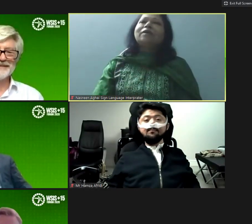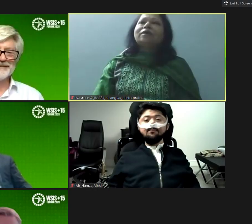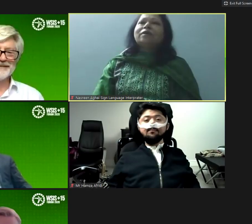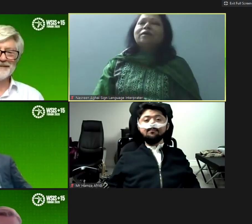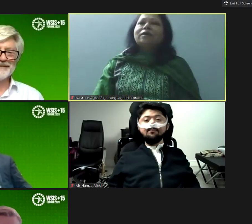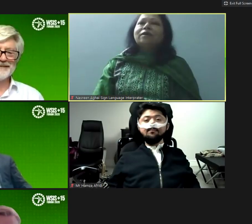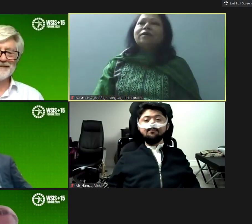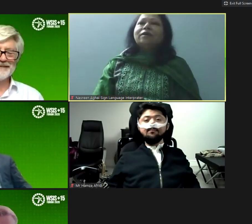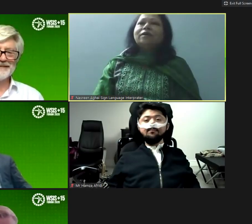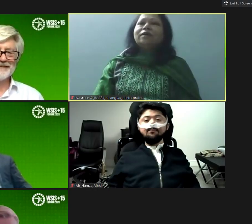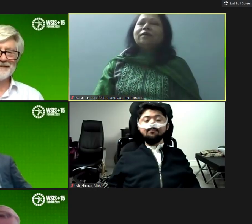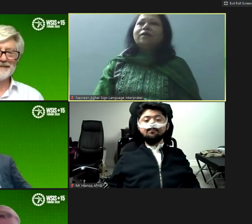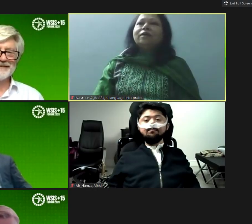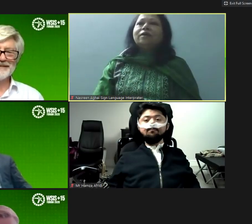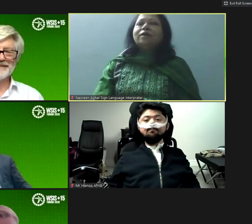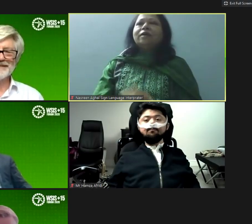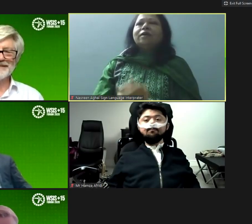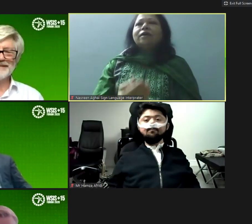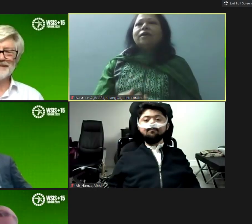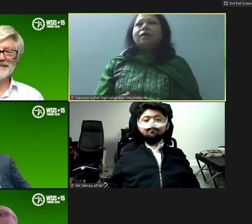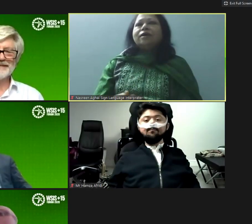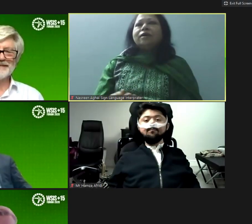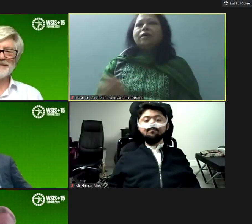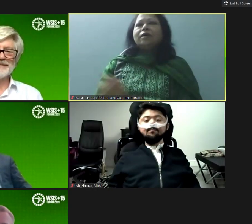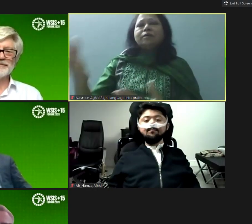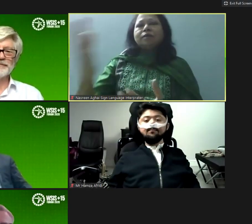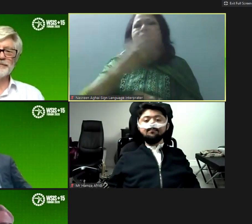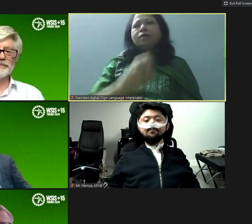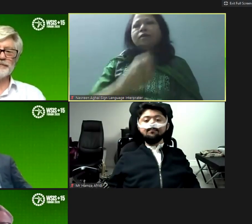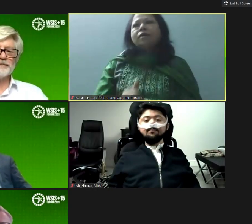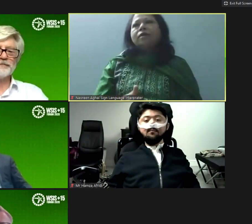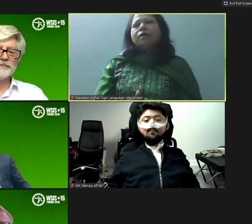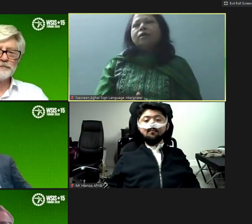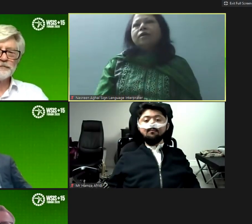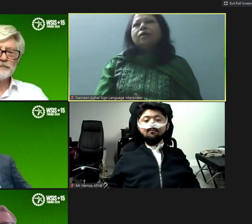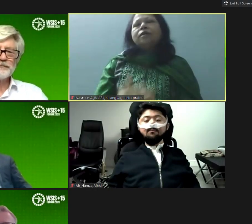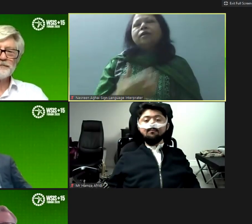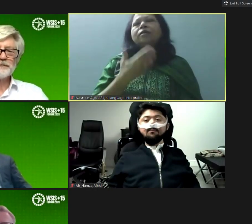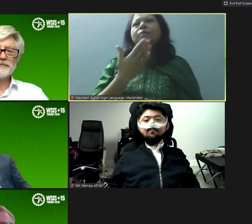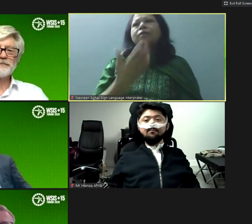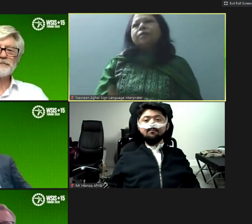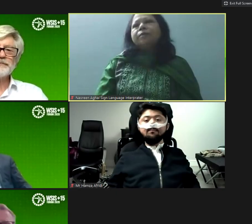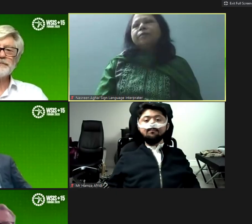I convey the sentiments of the attendees as well when I play this.